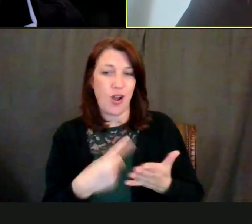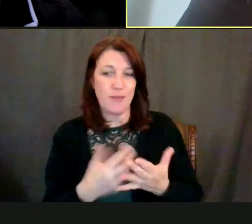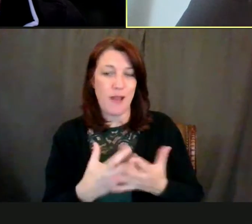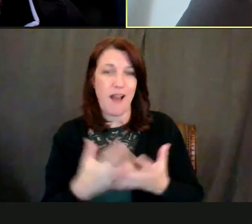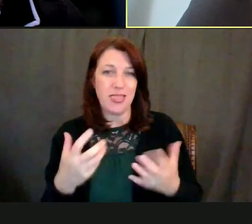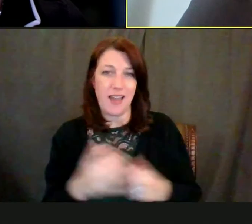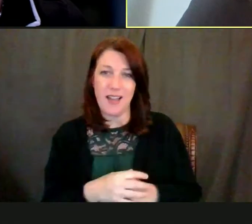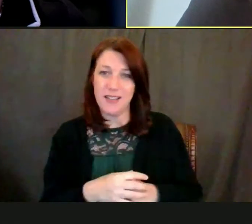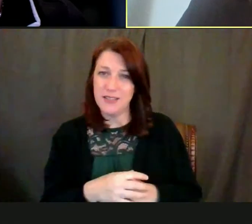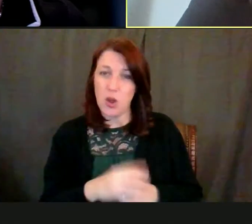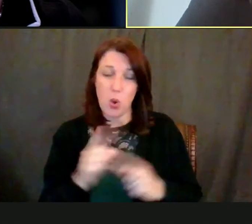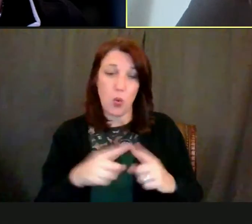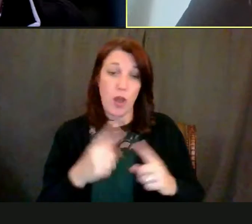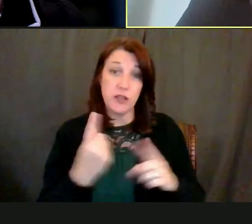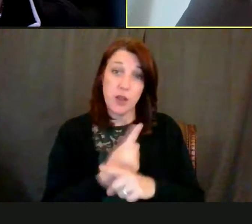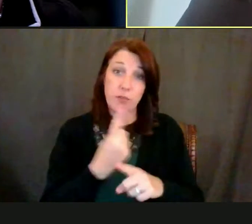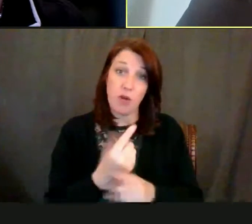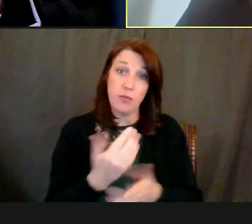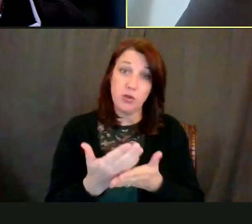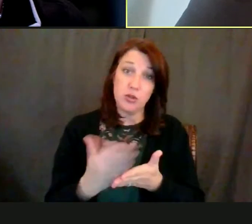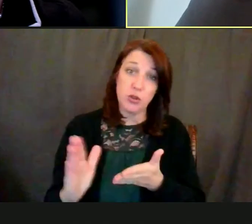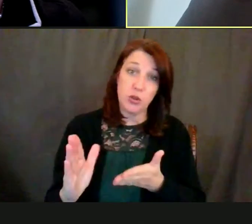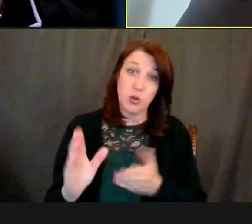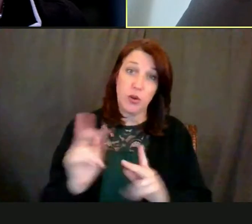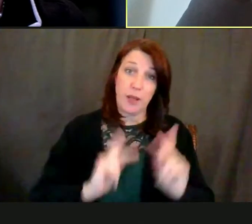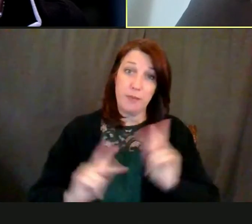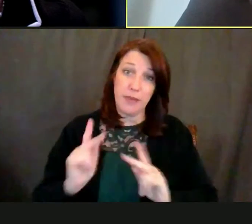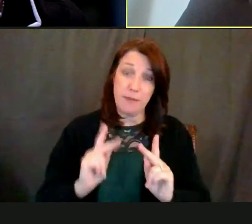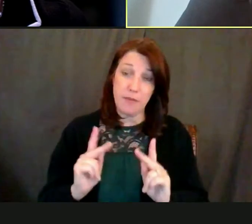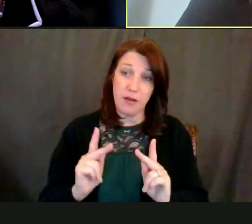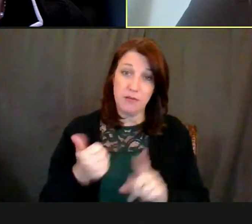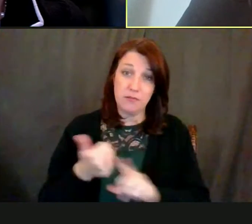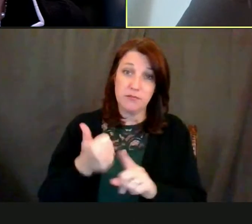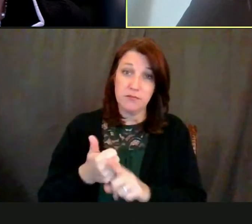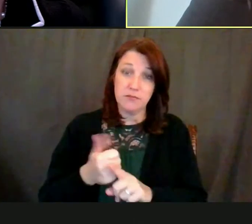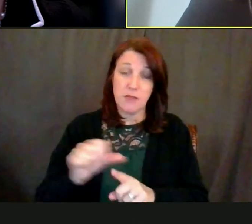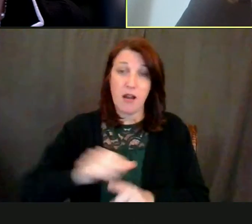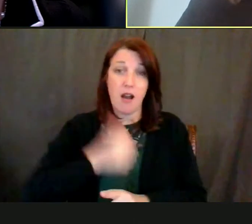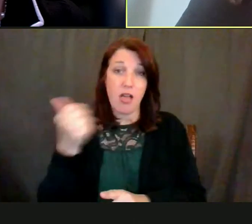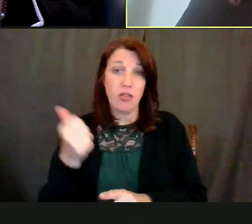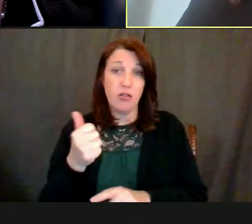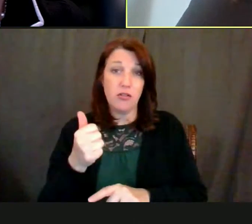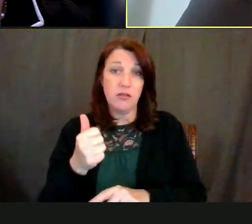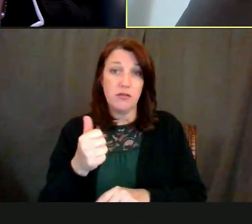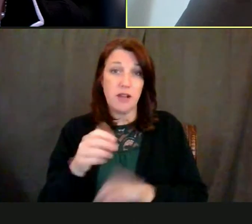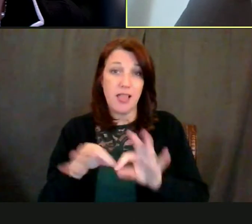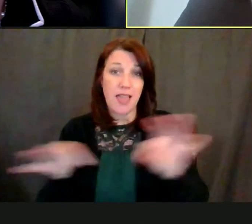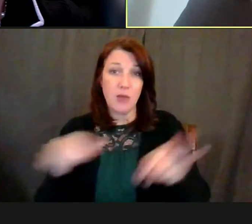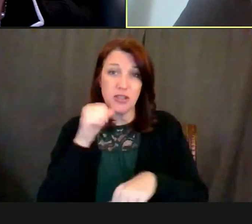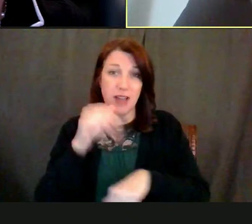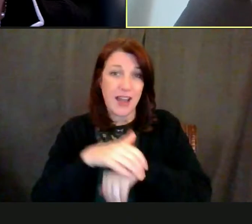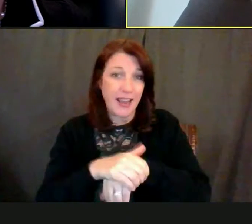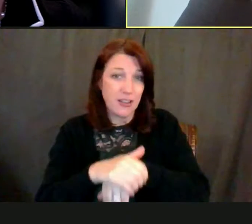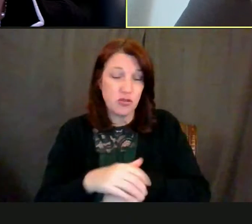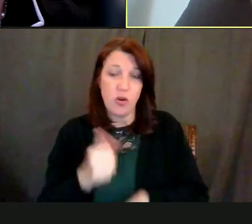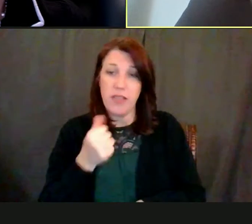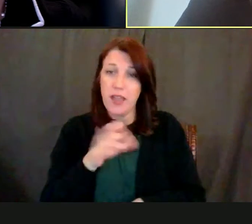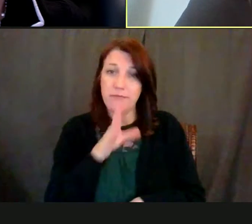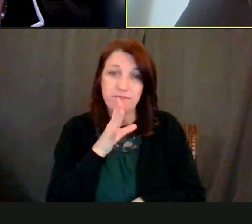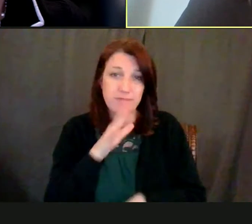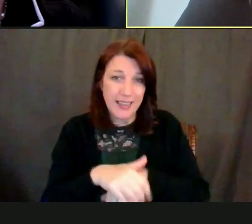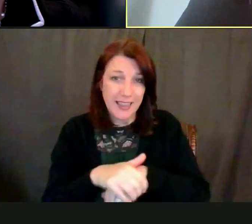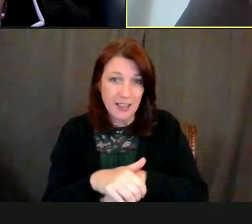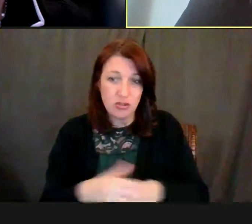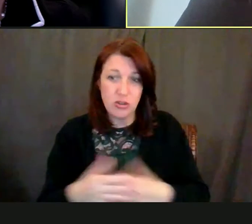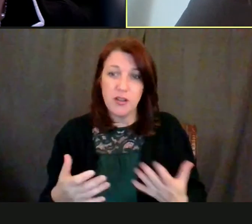is it appropriate to exclude people who speak languages other than English or do not speak English? I think